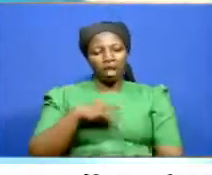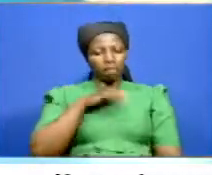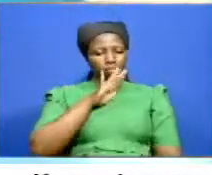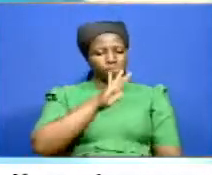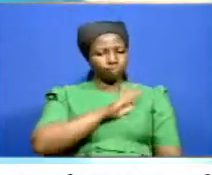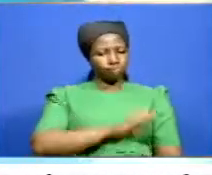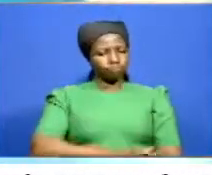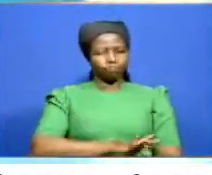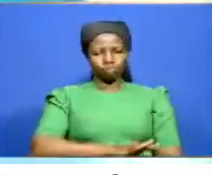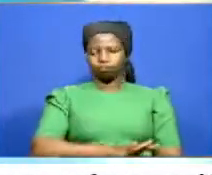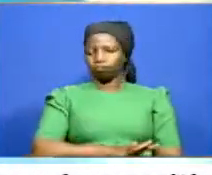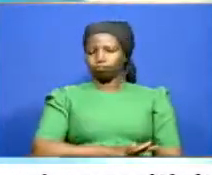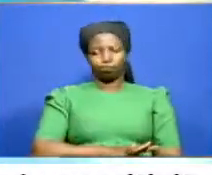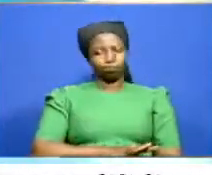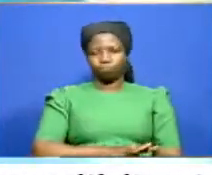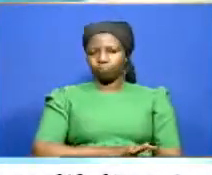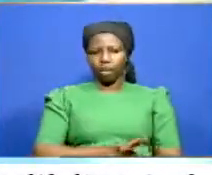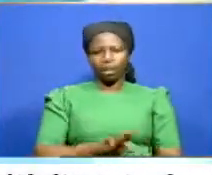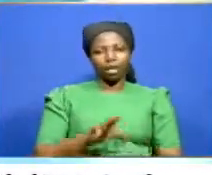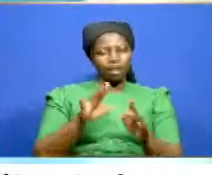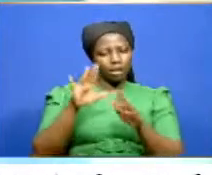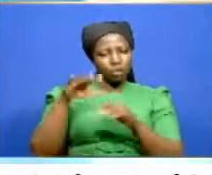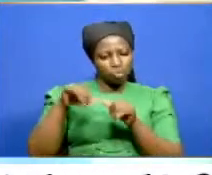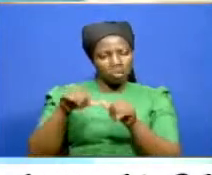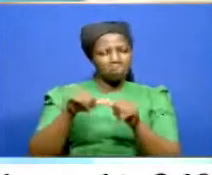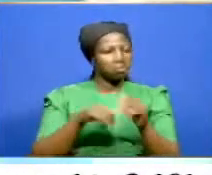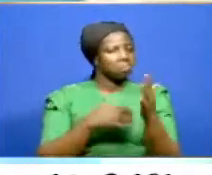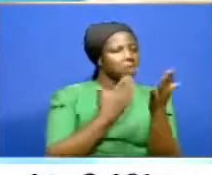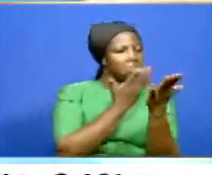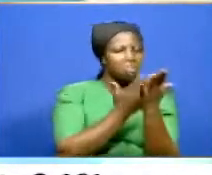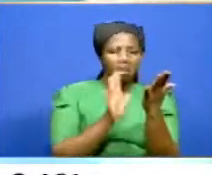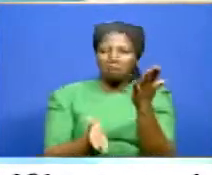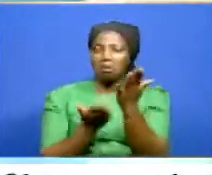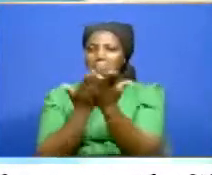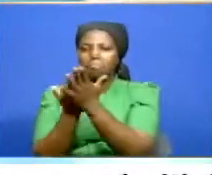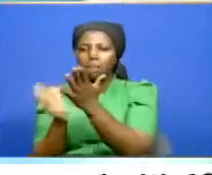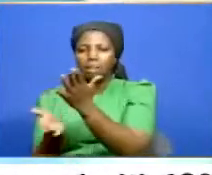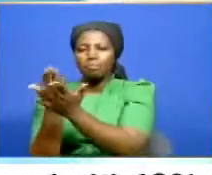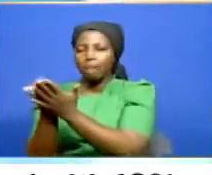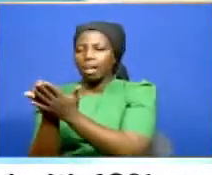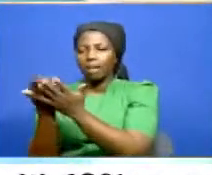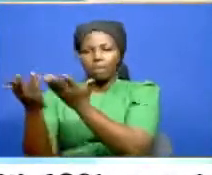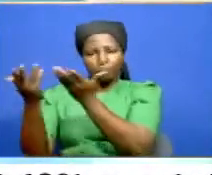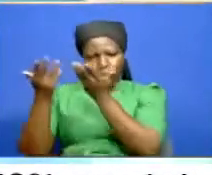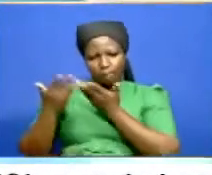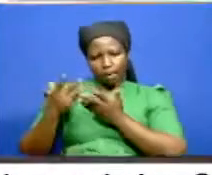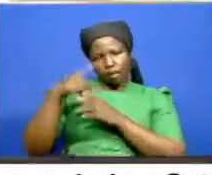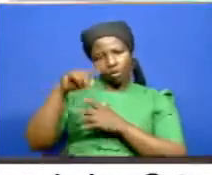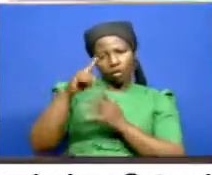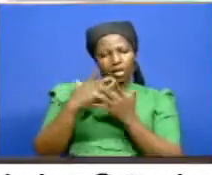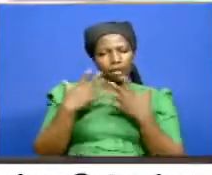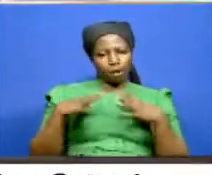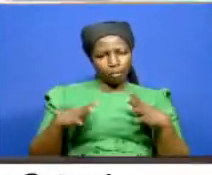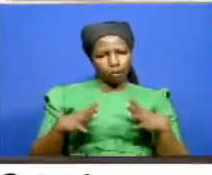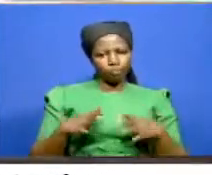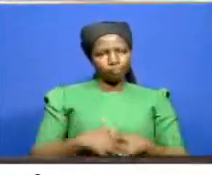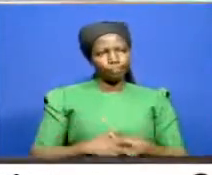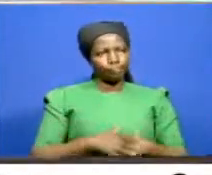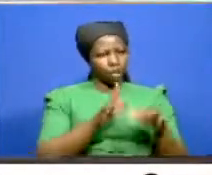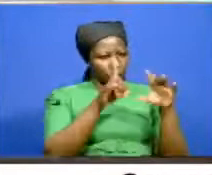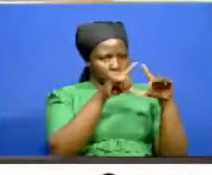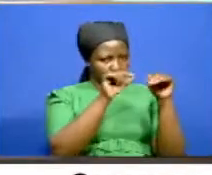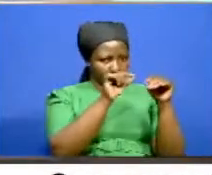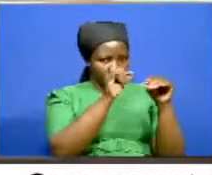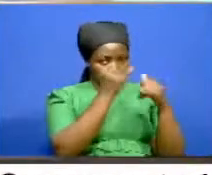try and go a step further to knock doors and maybe just trying to bring the right people on board. Okay. Now, closing remarks in regards to,